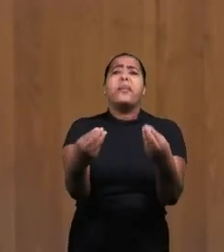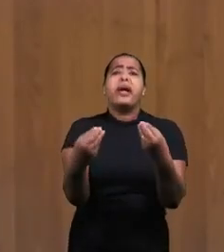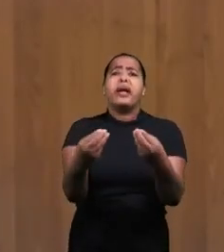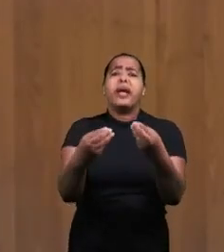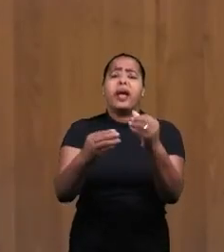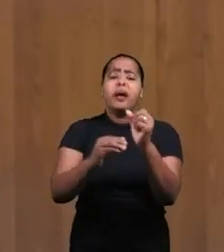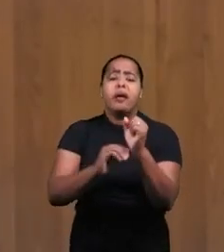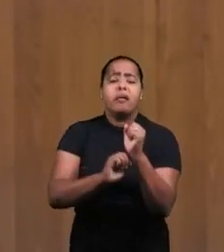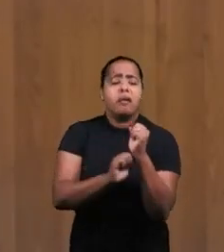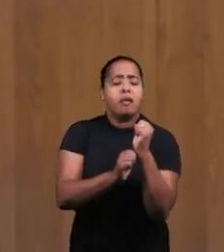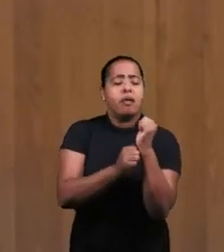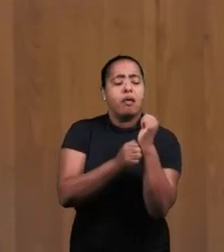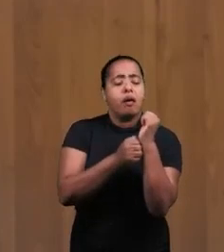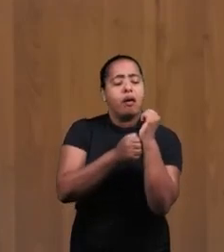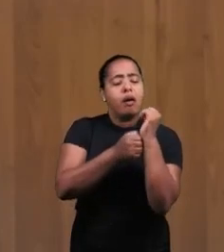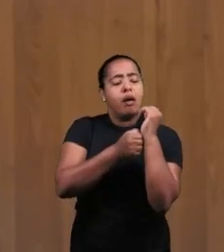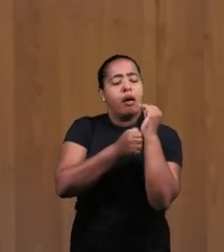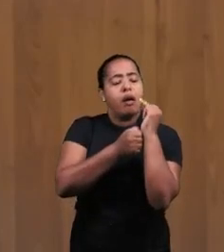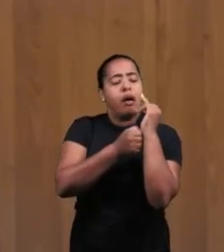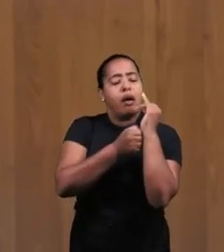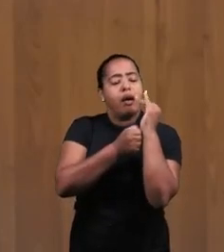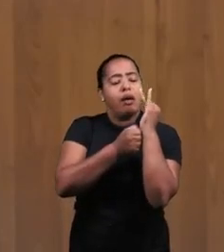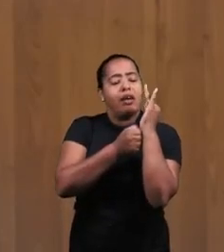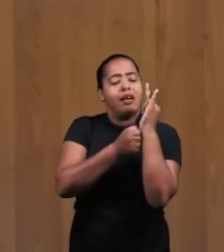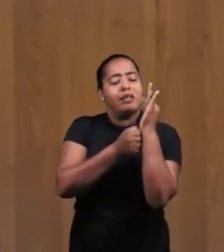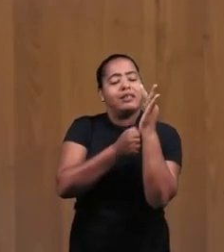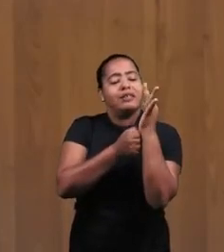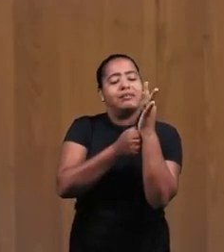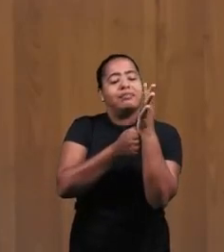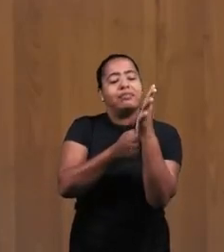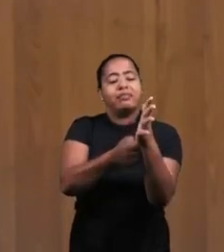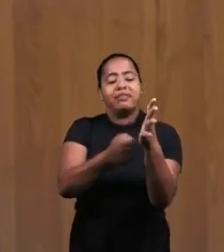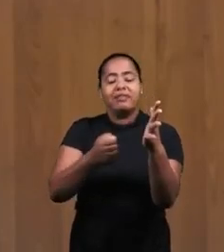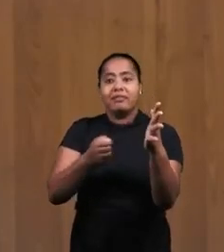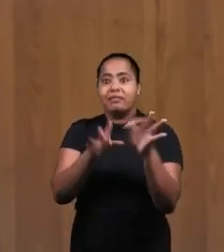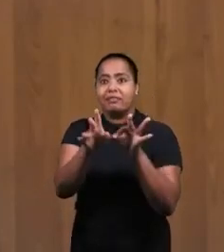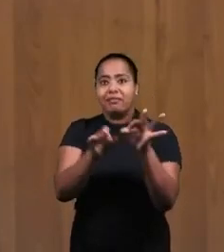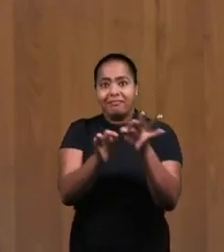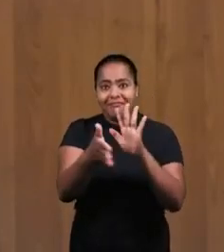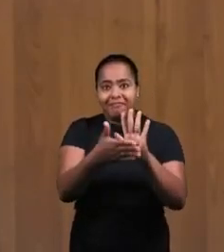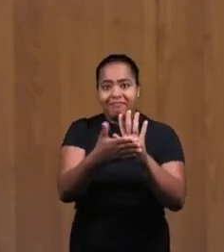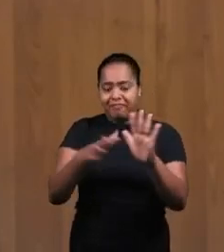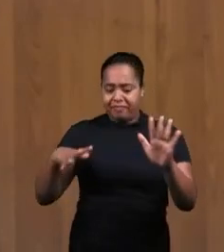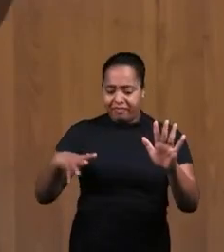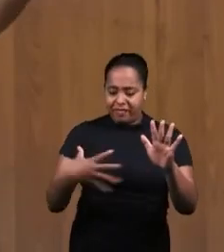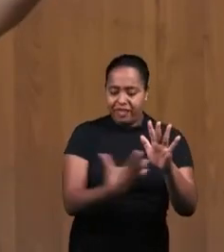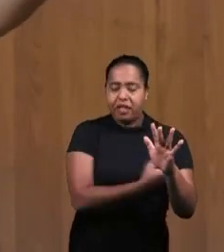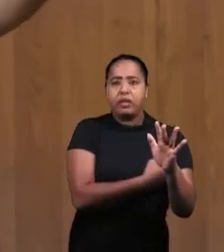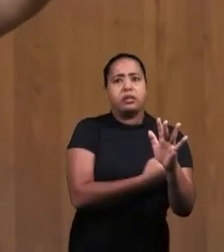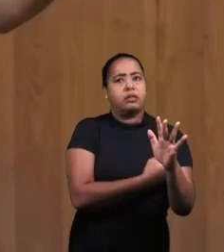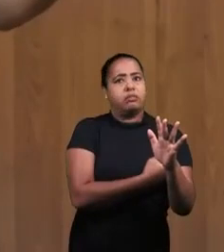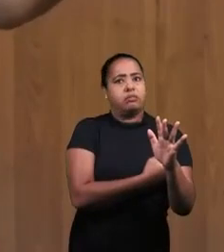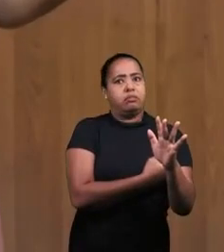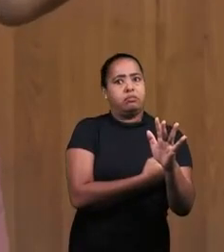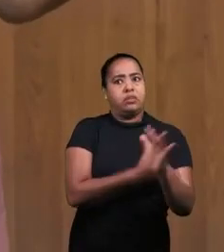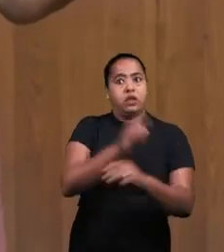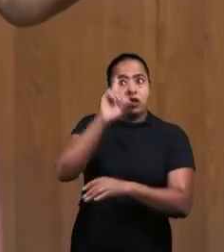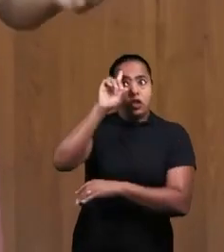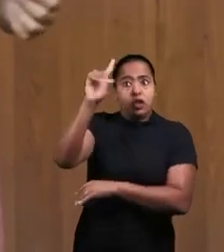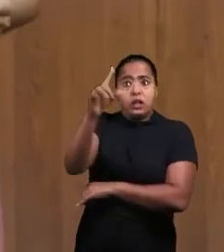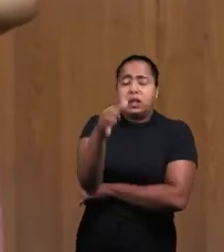great mystery of the project of salvation of man could be revealed. And on